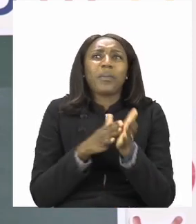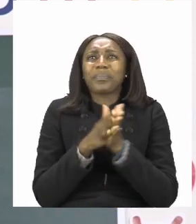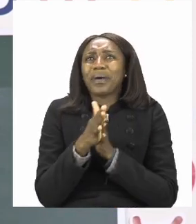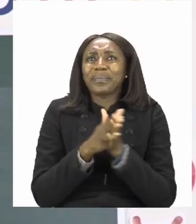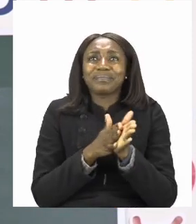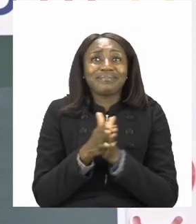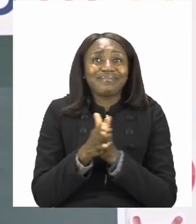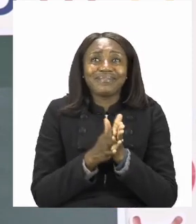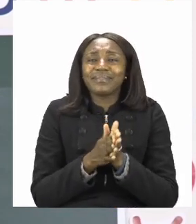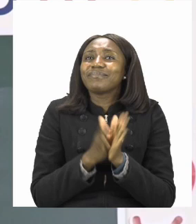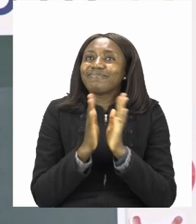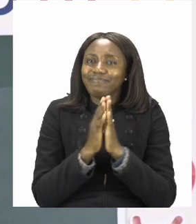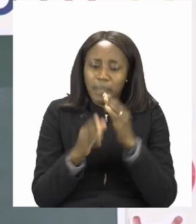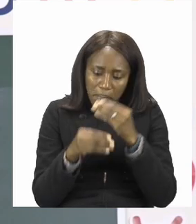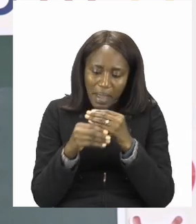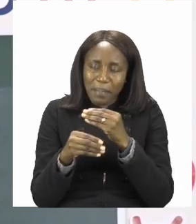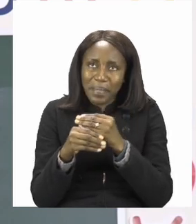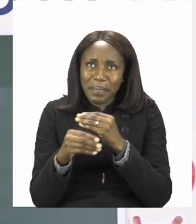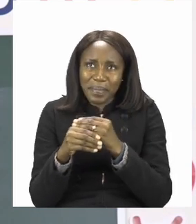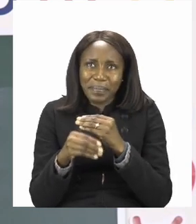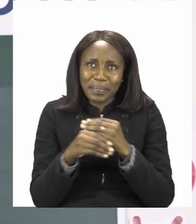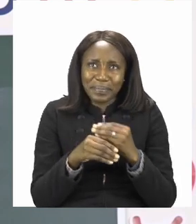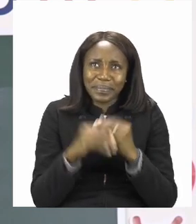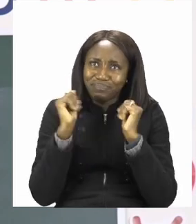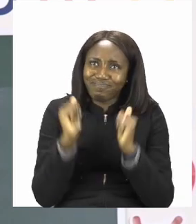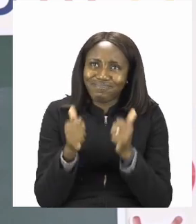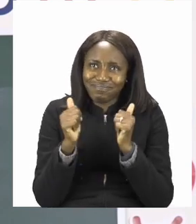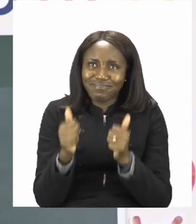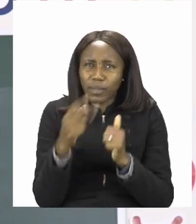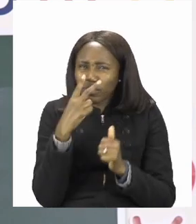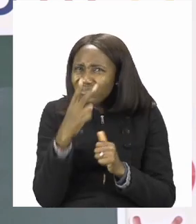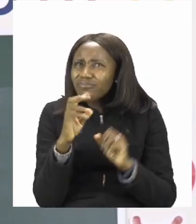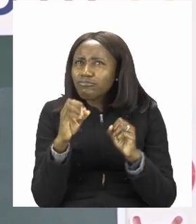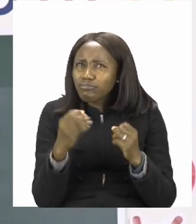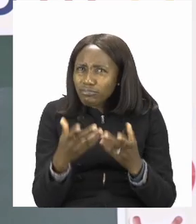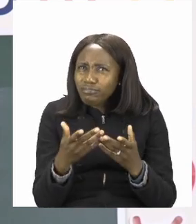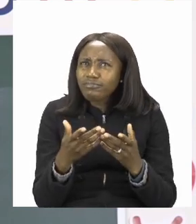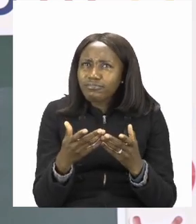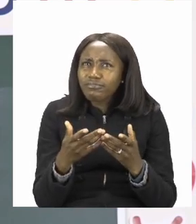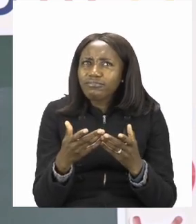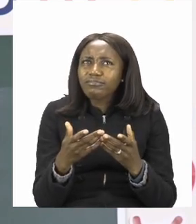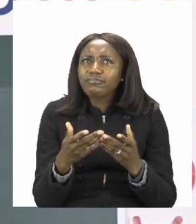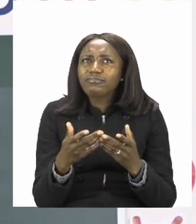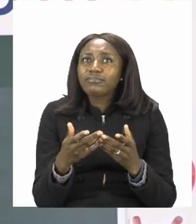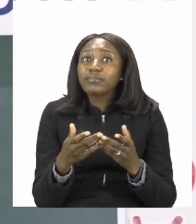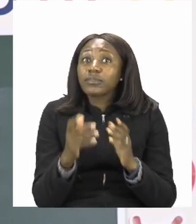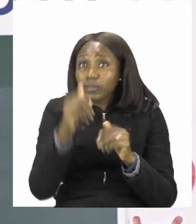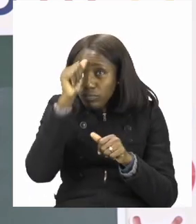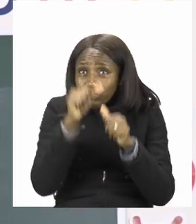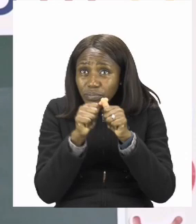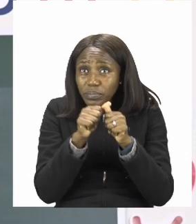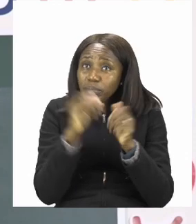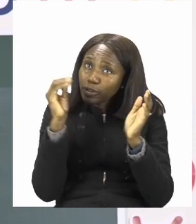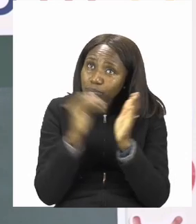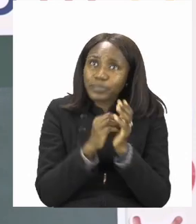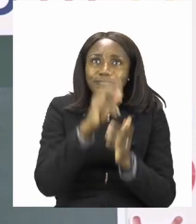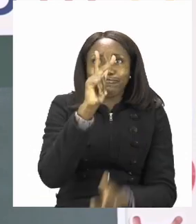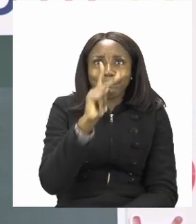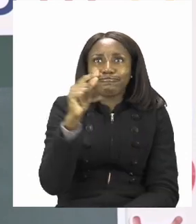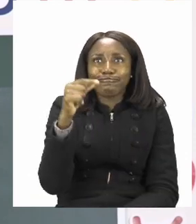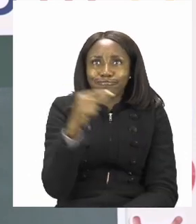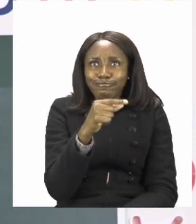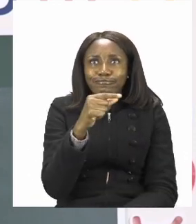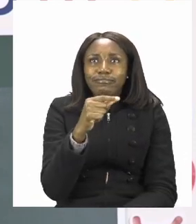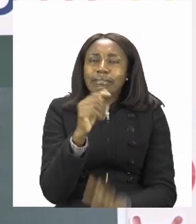correct order. Take a good look at how much each item weighs, and don't forget to put the K and the